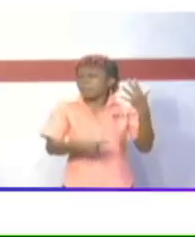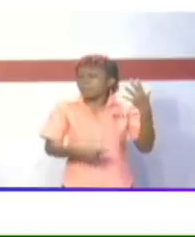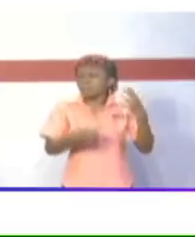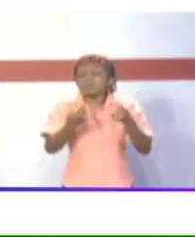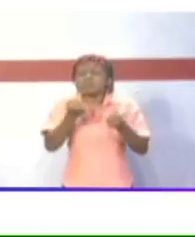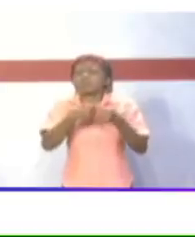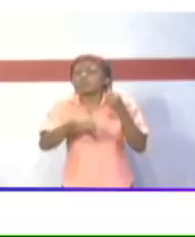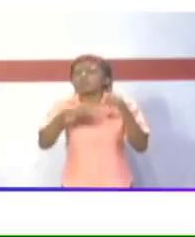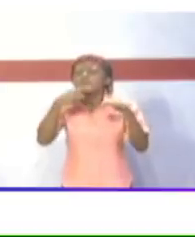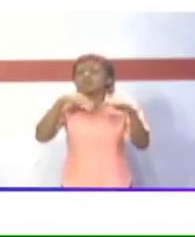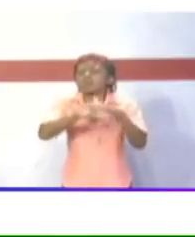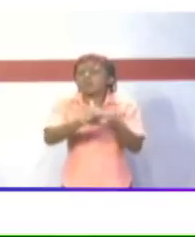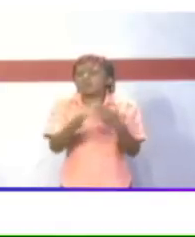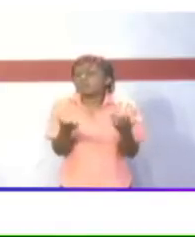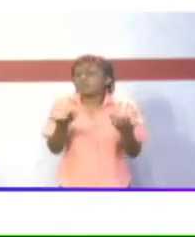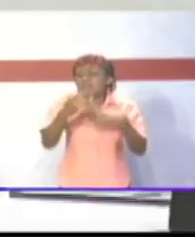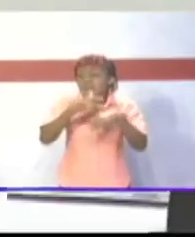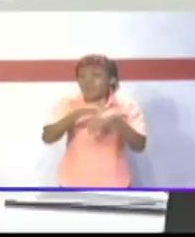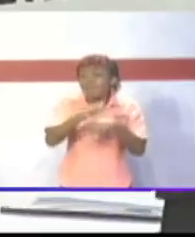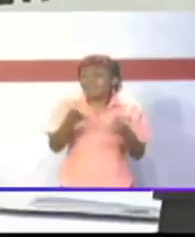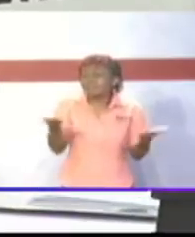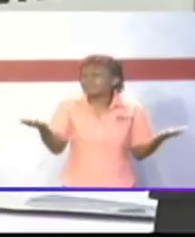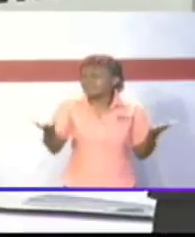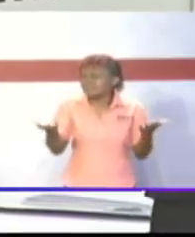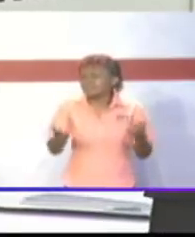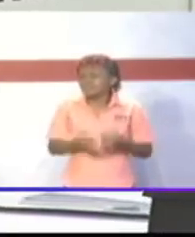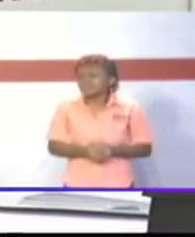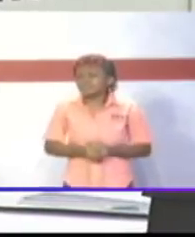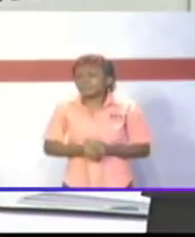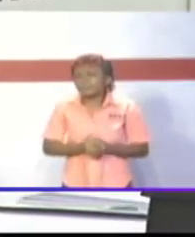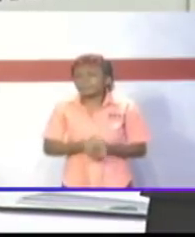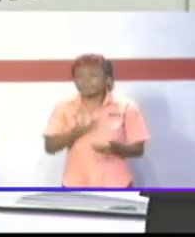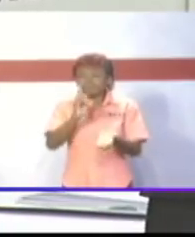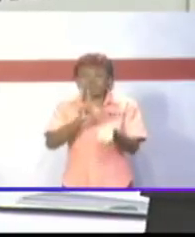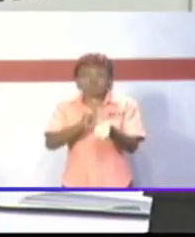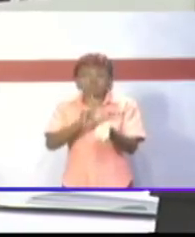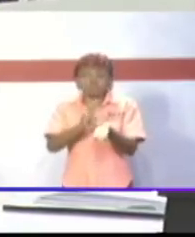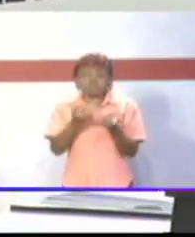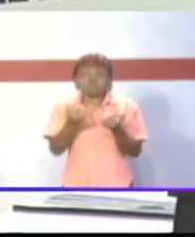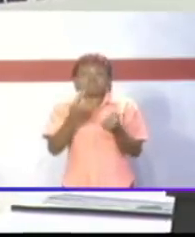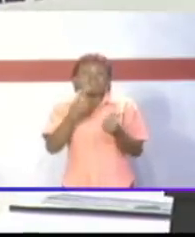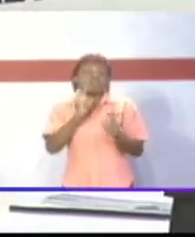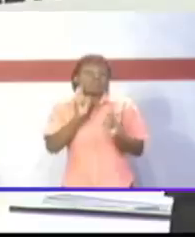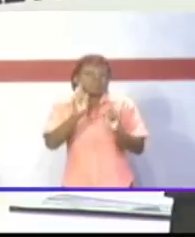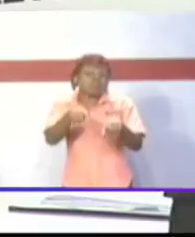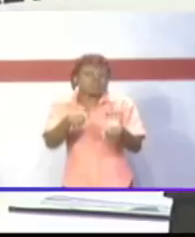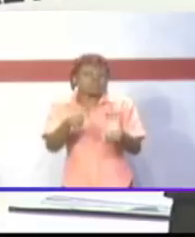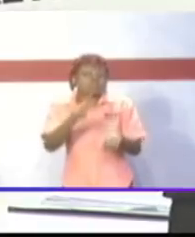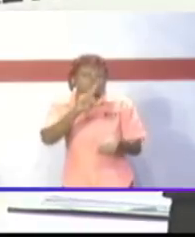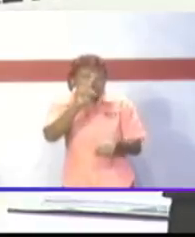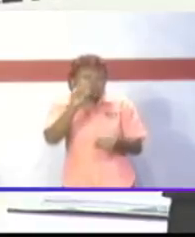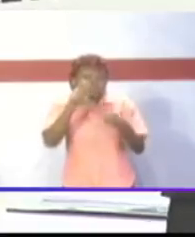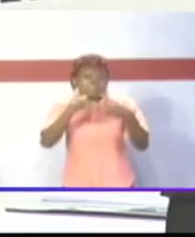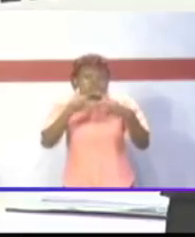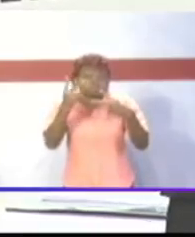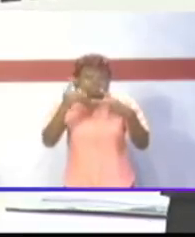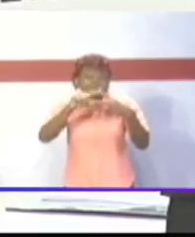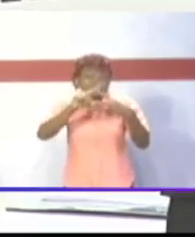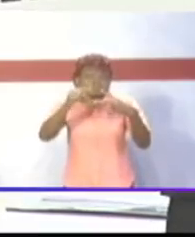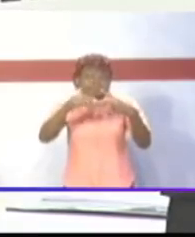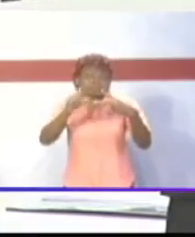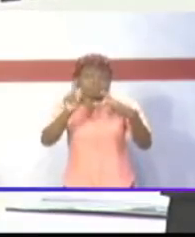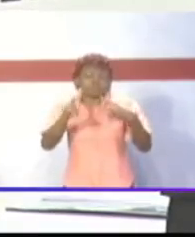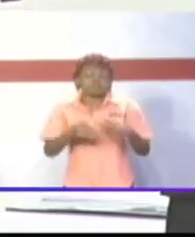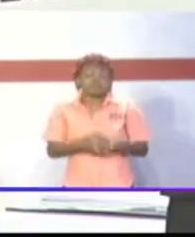Okay, good morning, Ms. Boucher. I would take both questions based on the nature of the question. Yes, we